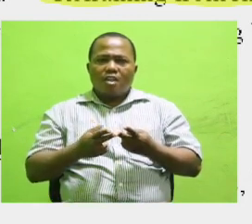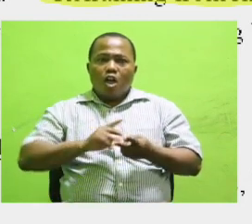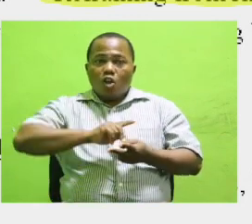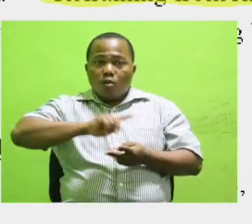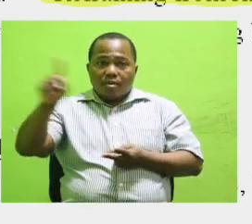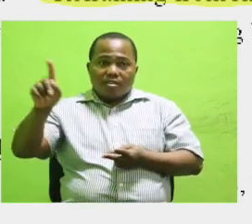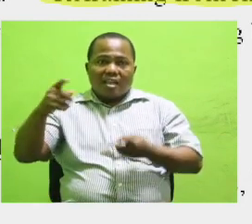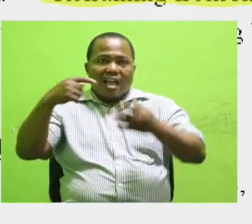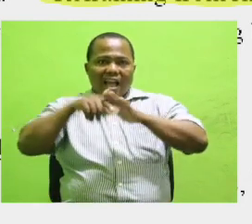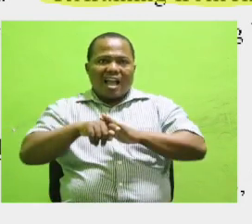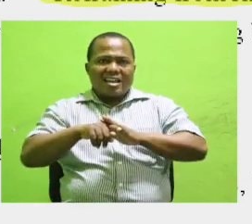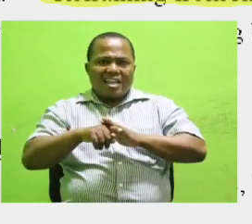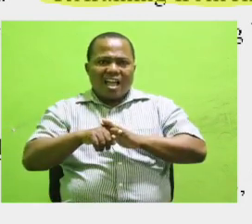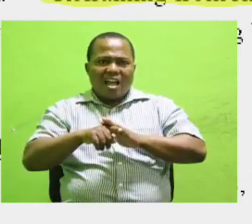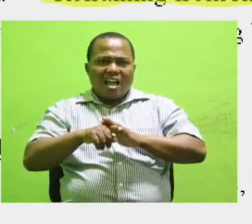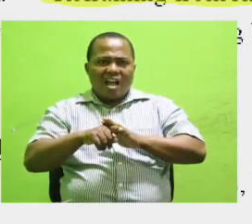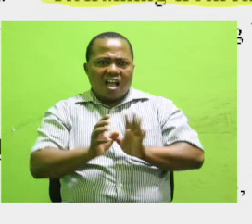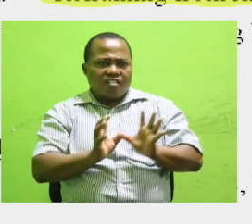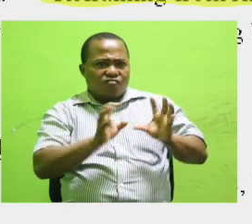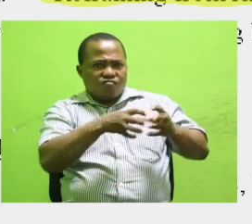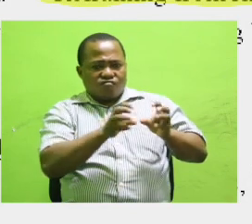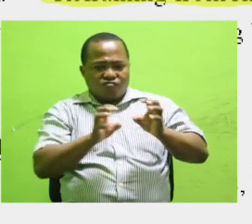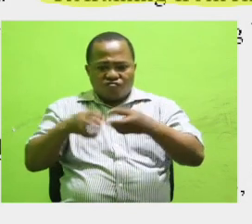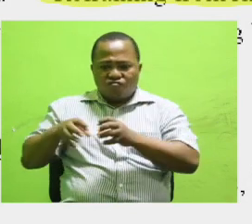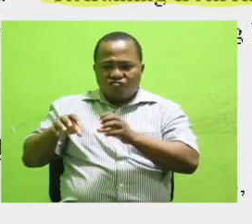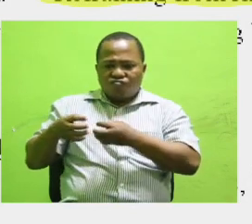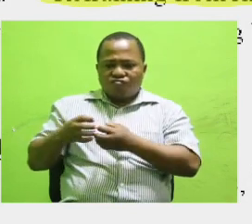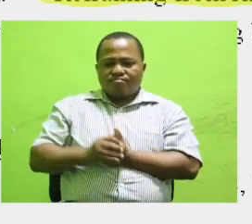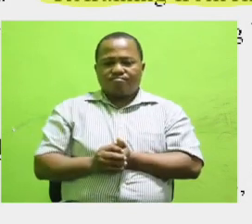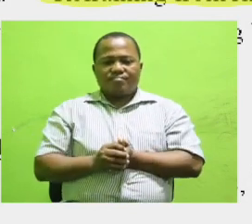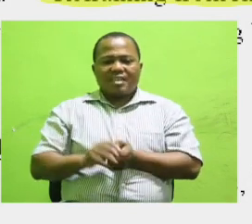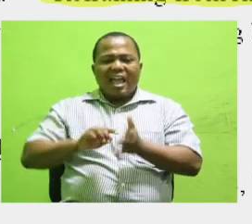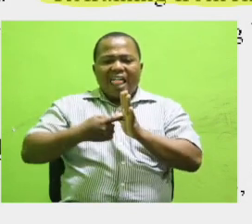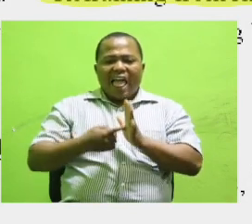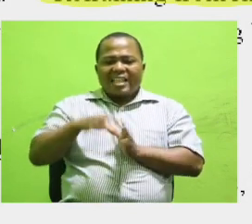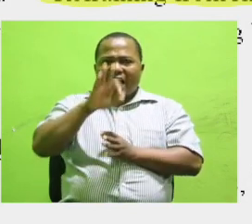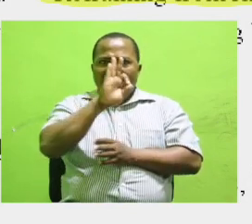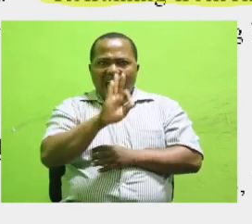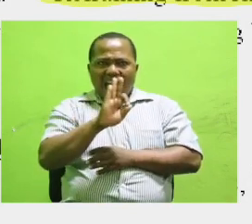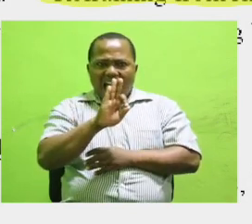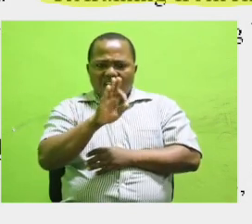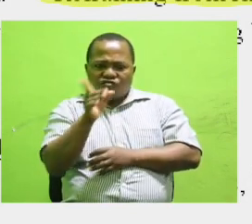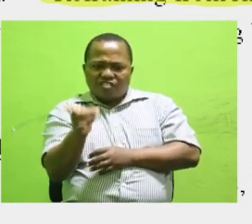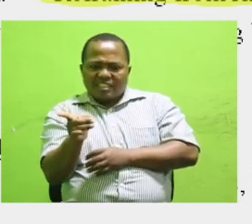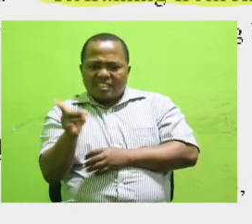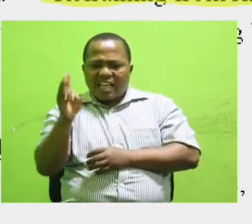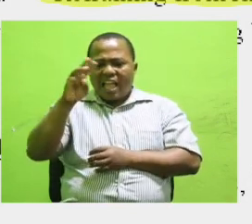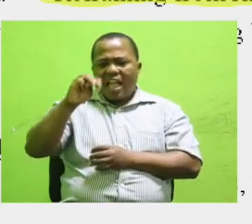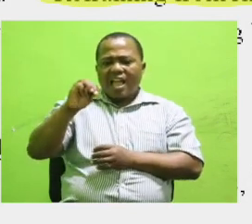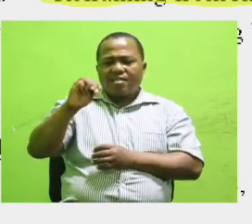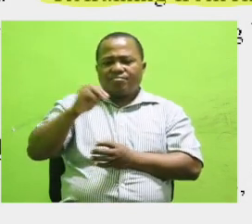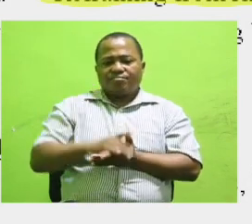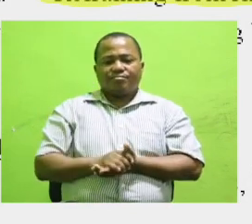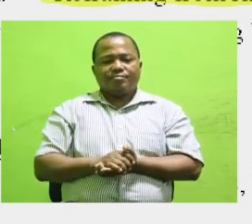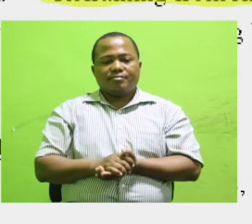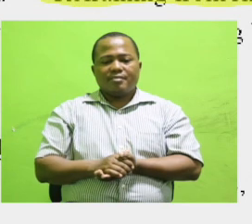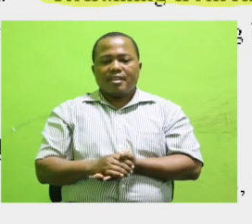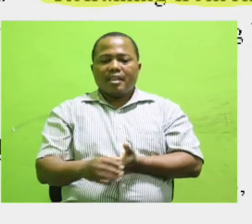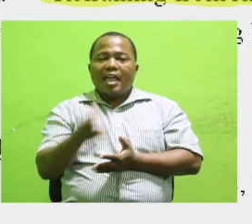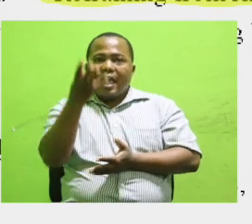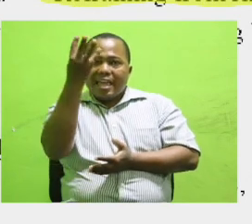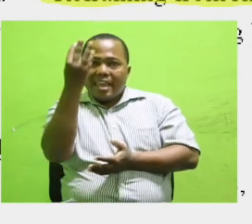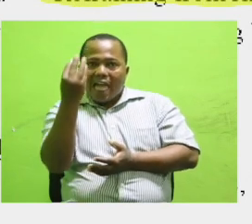can guarantee a person of having HIV AIDS. Refrain from sharing needles,